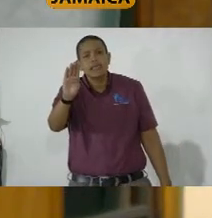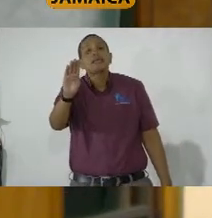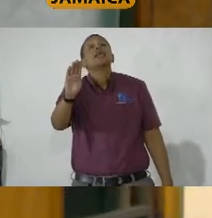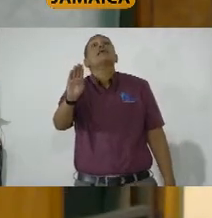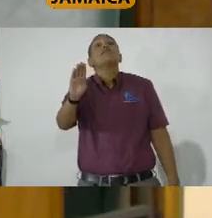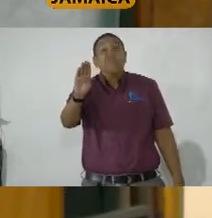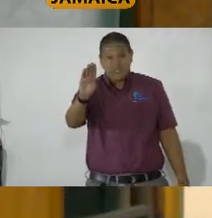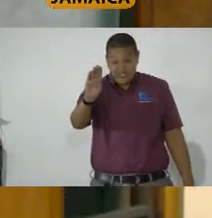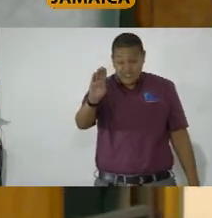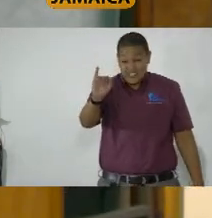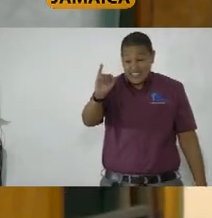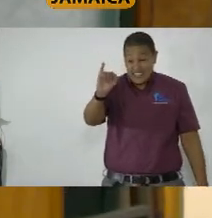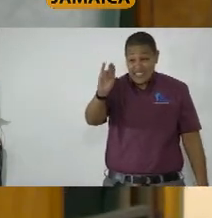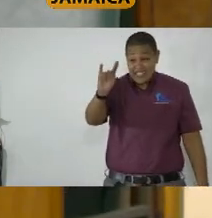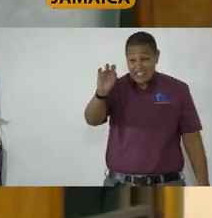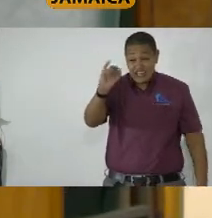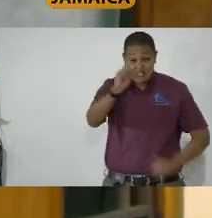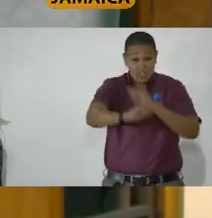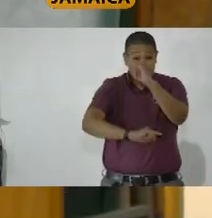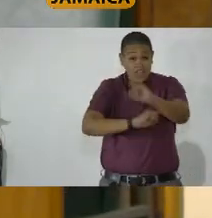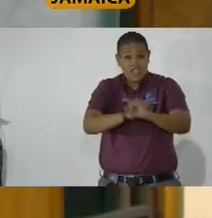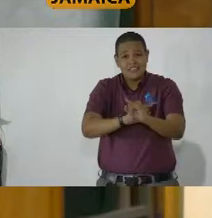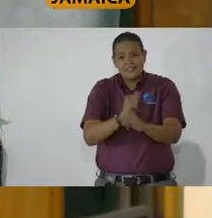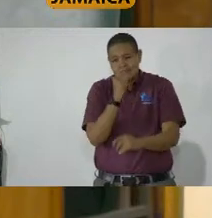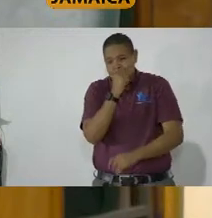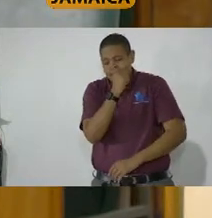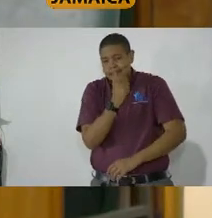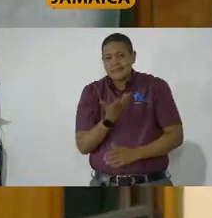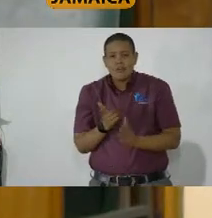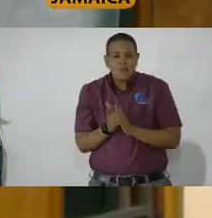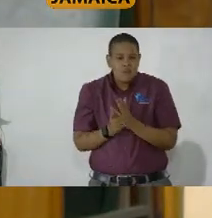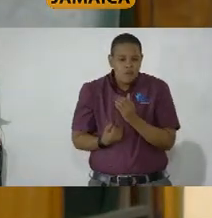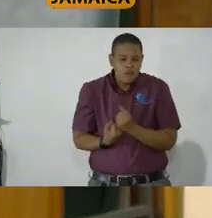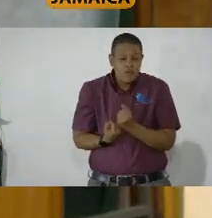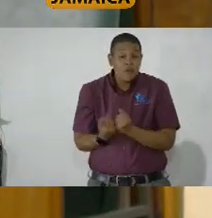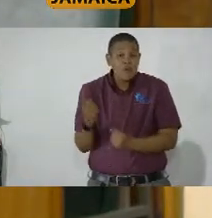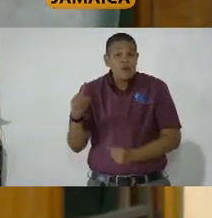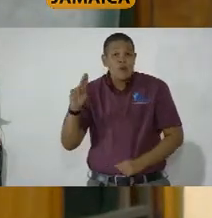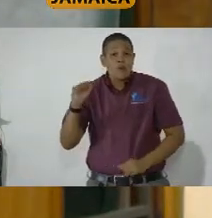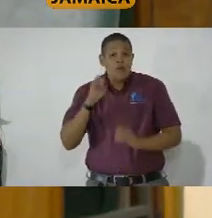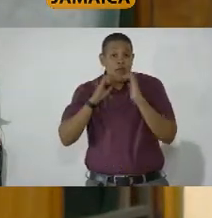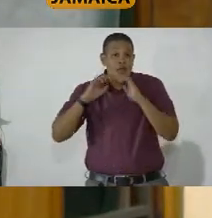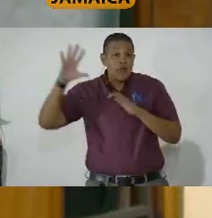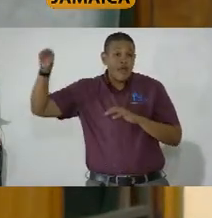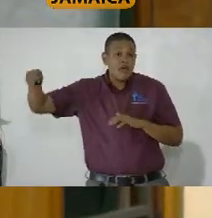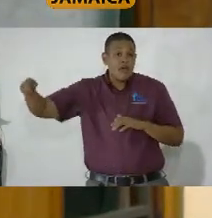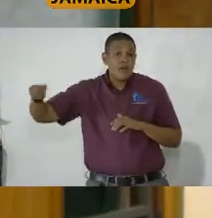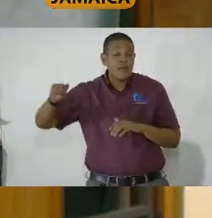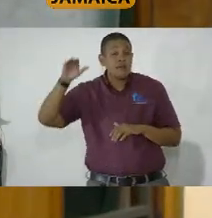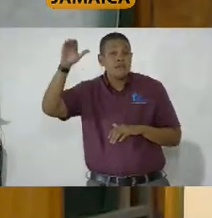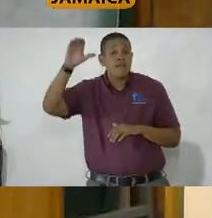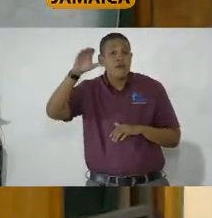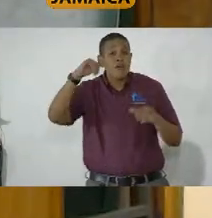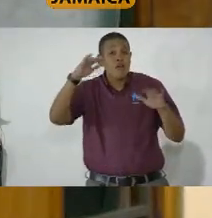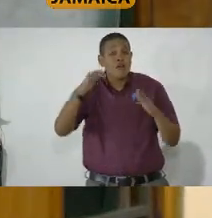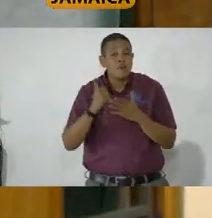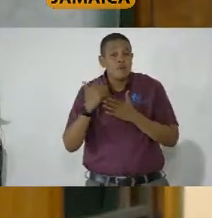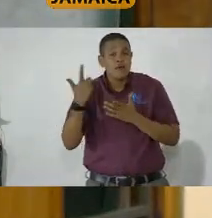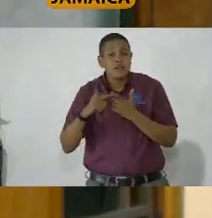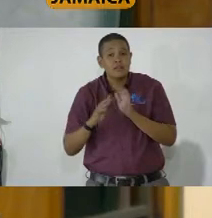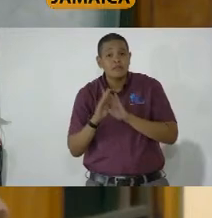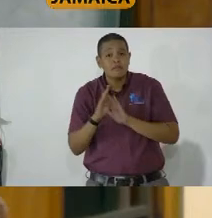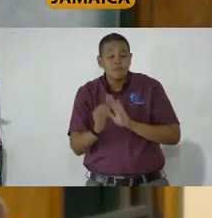International Narcotics and Law Enforcement Section in the United States Embassy, the Foreign Commonwealth and Development